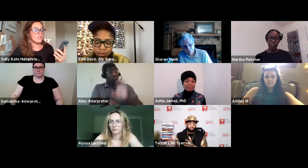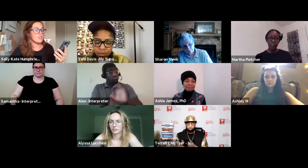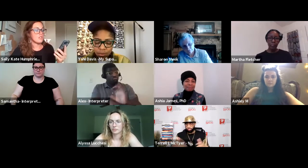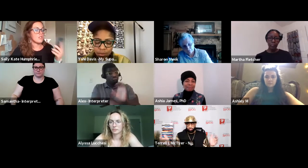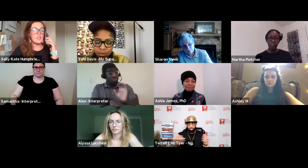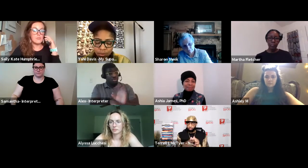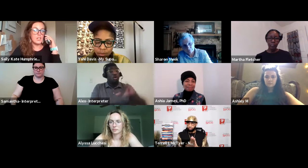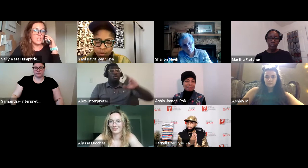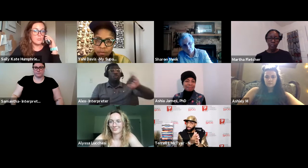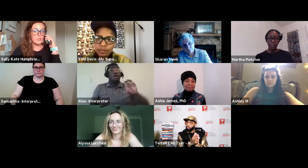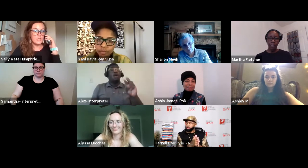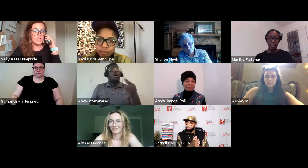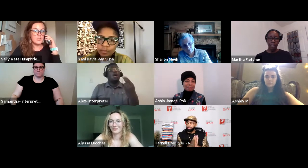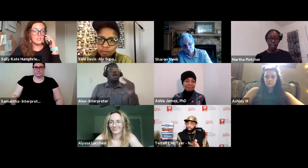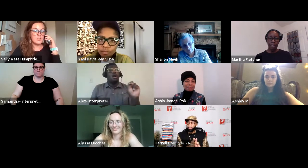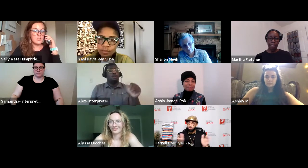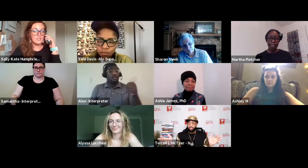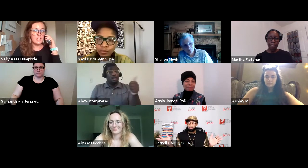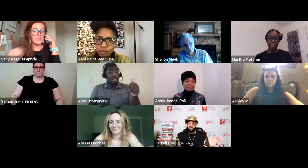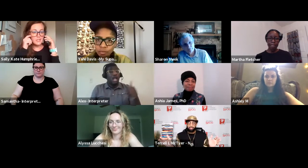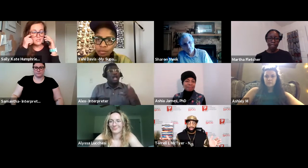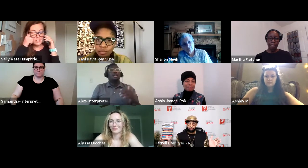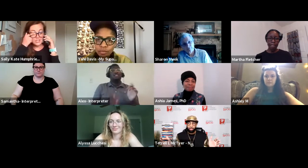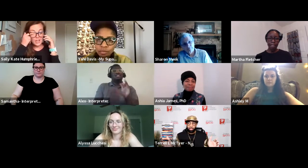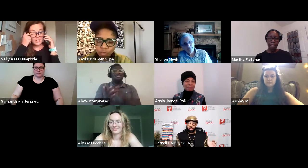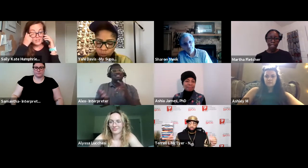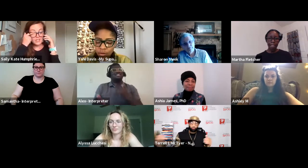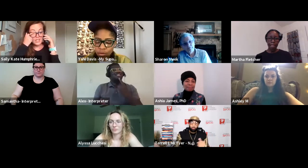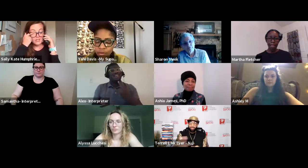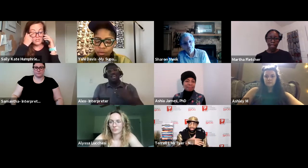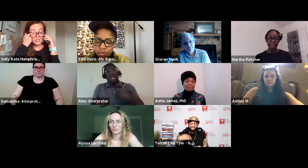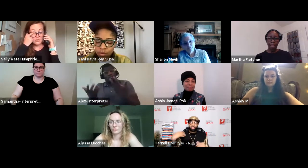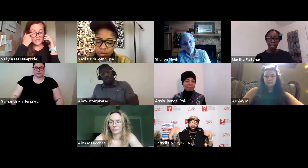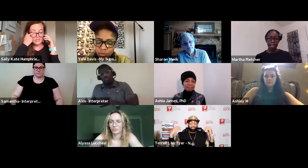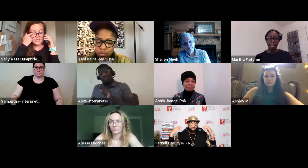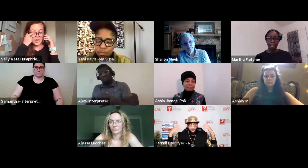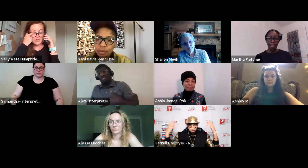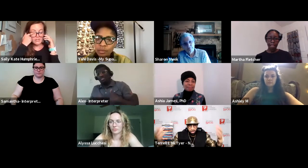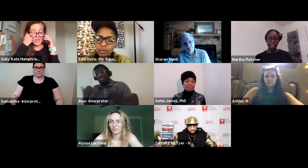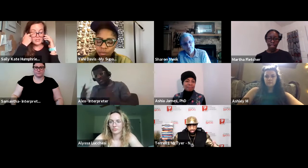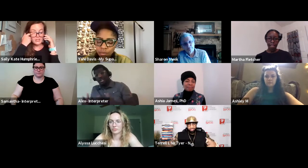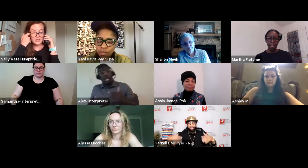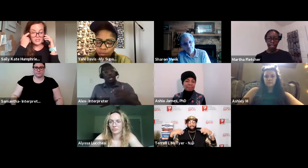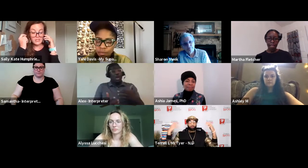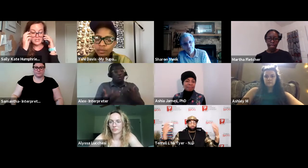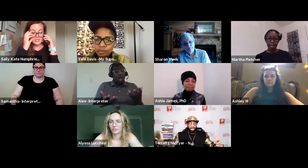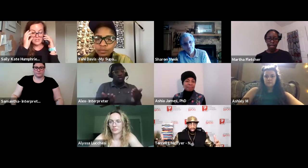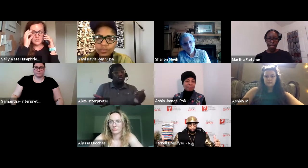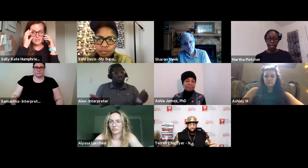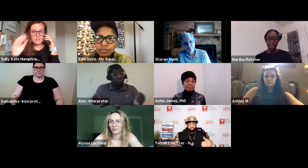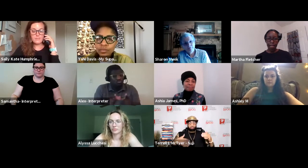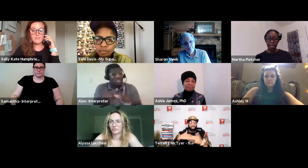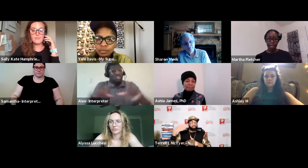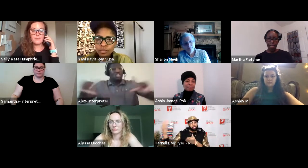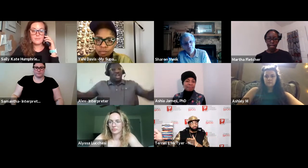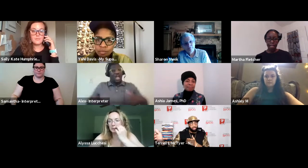John 10, where Jesus said, listen, I don't want you just to live, I want you to have abundant life. So for me, it's about this abundance of life